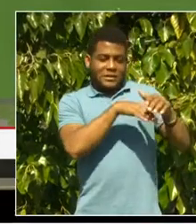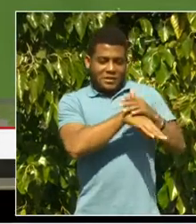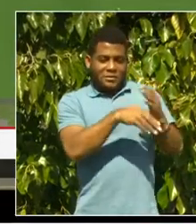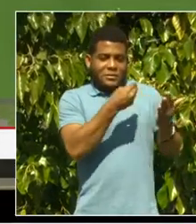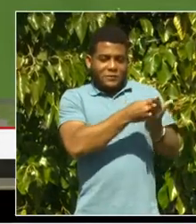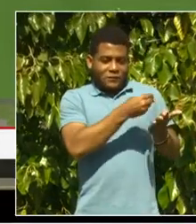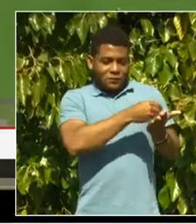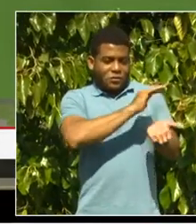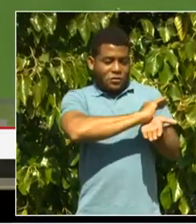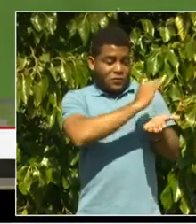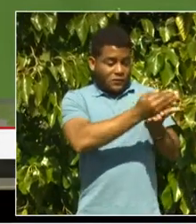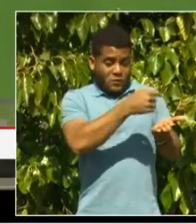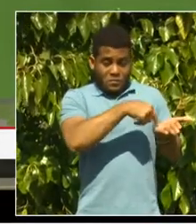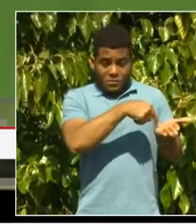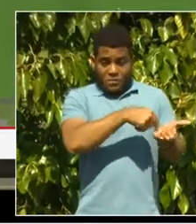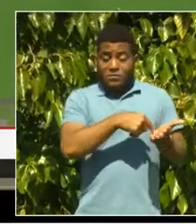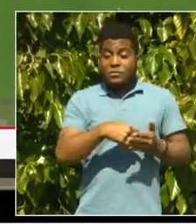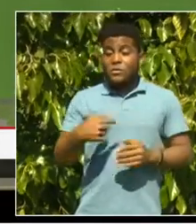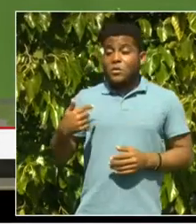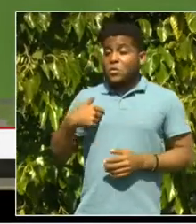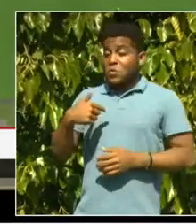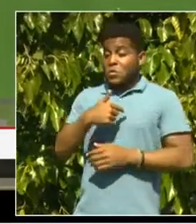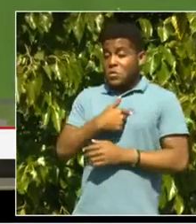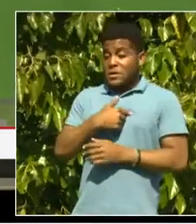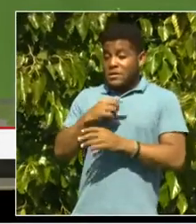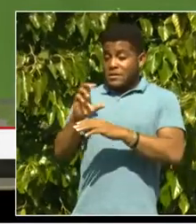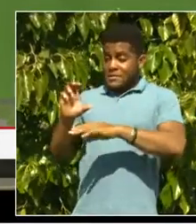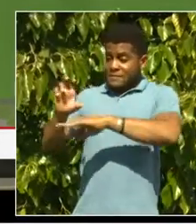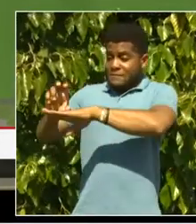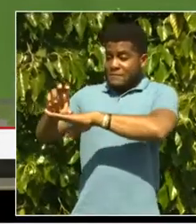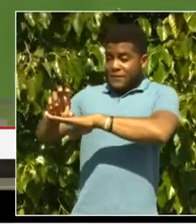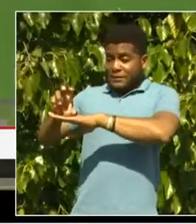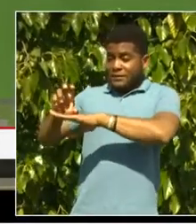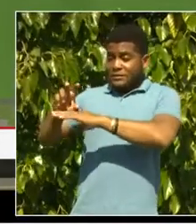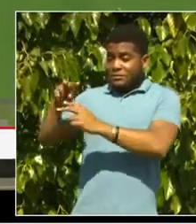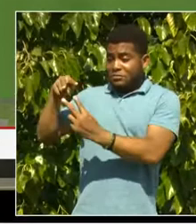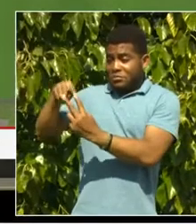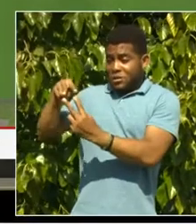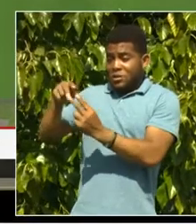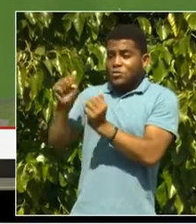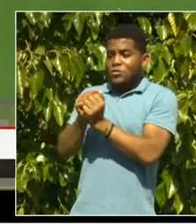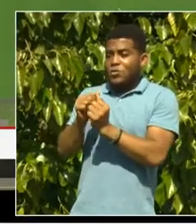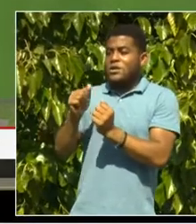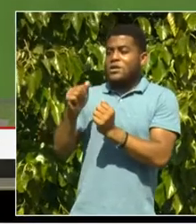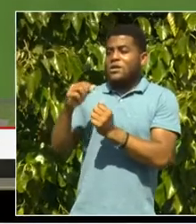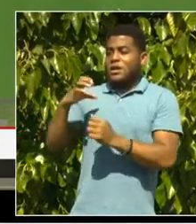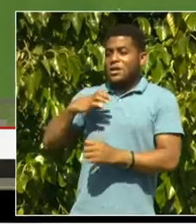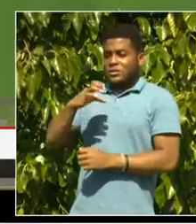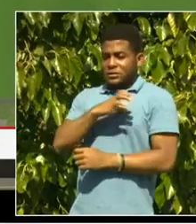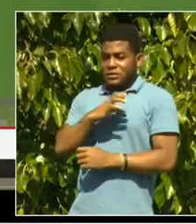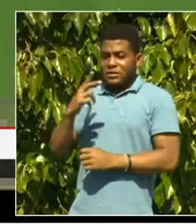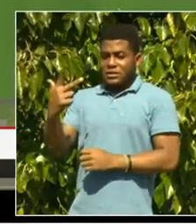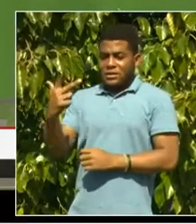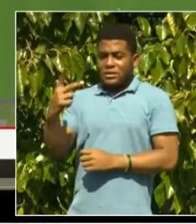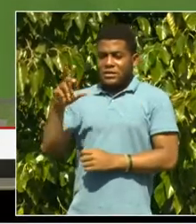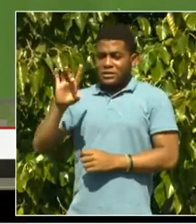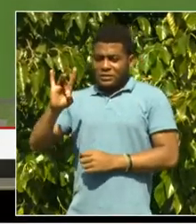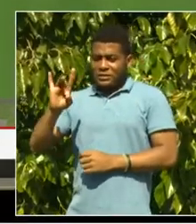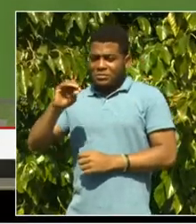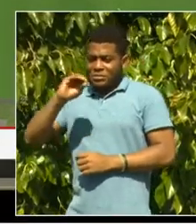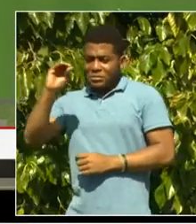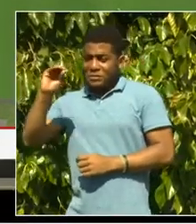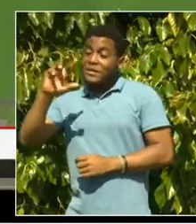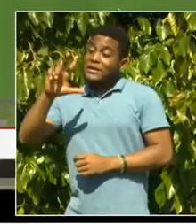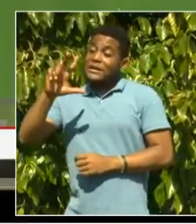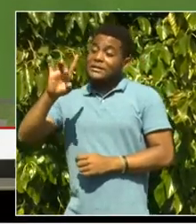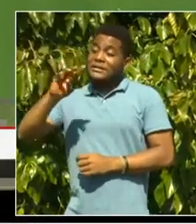in partnership with the council, $58 million over the next 4 years that will expand